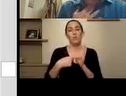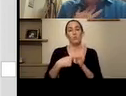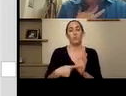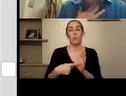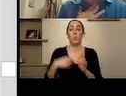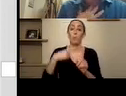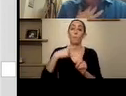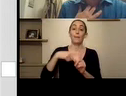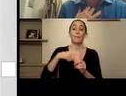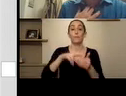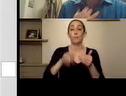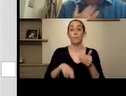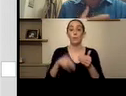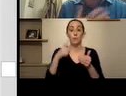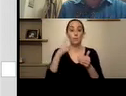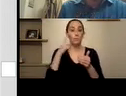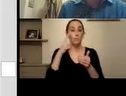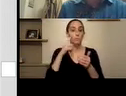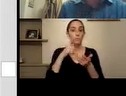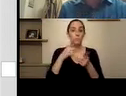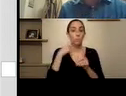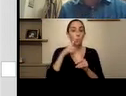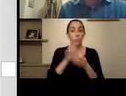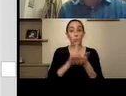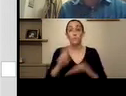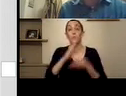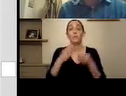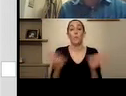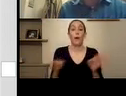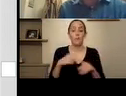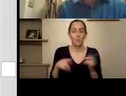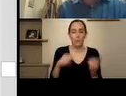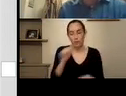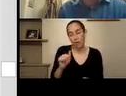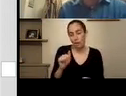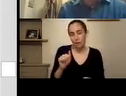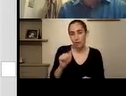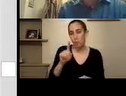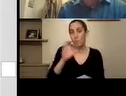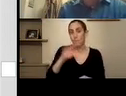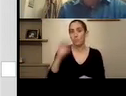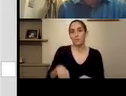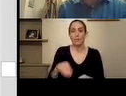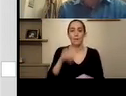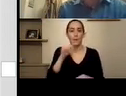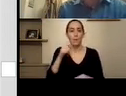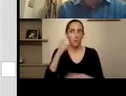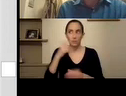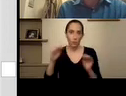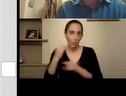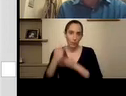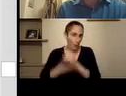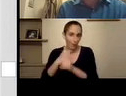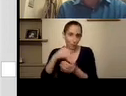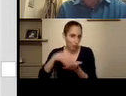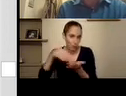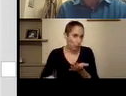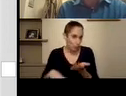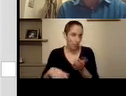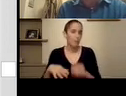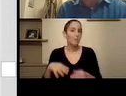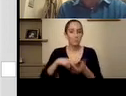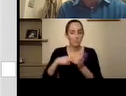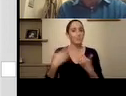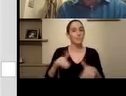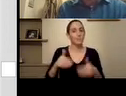university-wide basis. We're not back 100%, obviously, because the international students are not here, and that creates a financial challenge